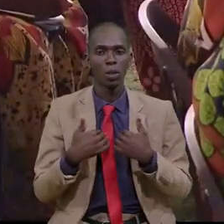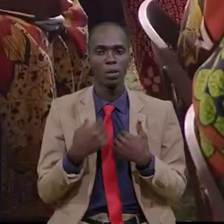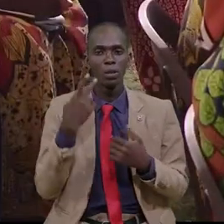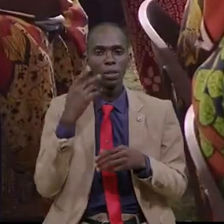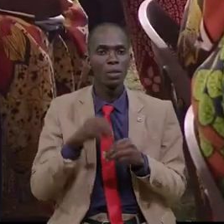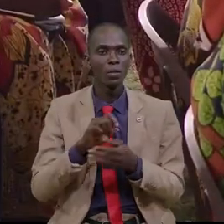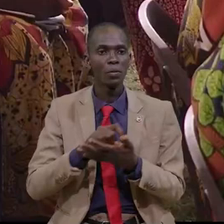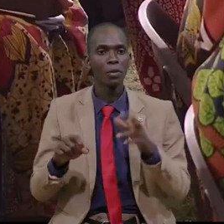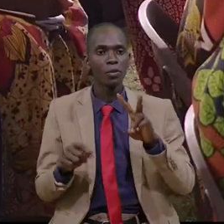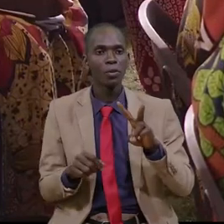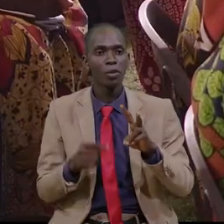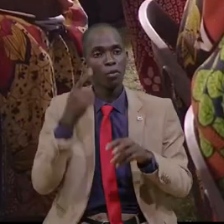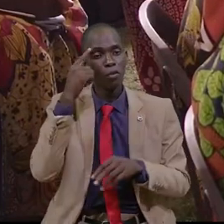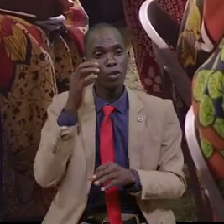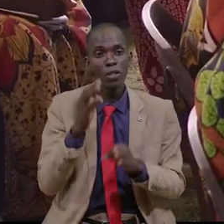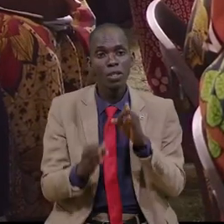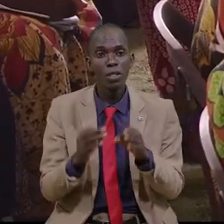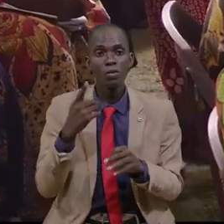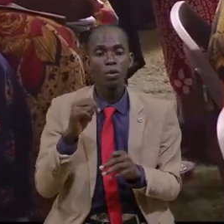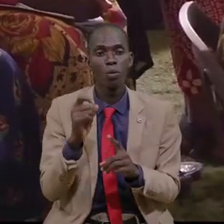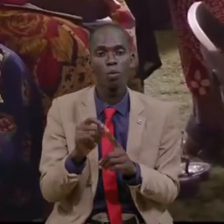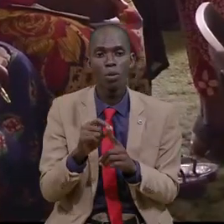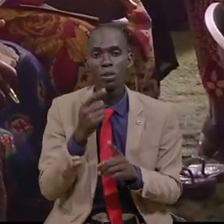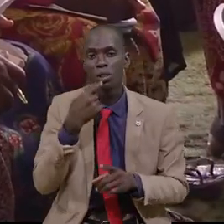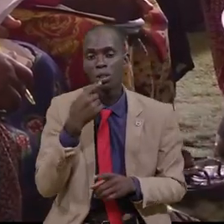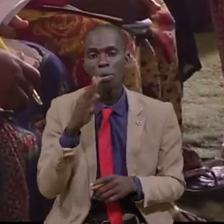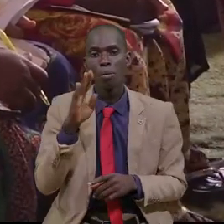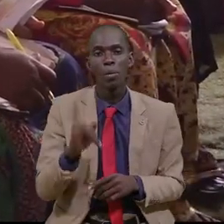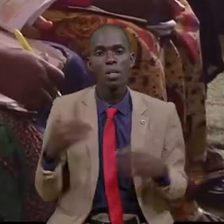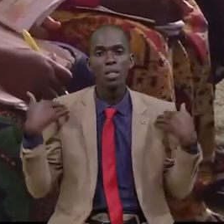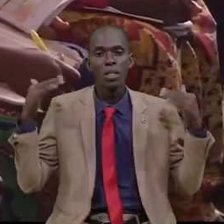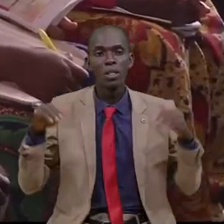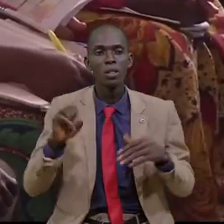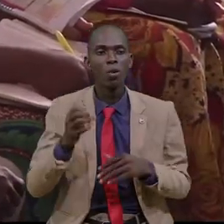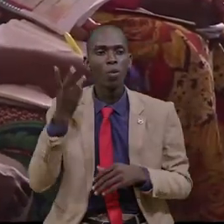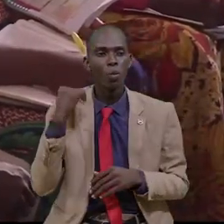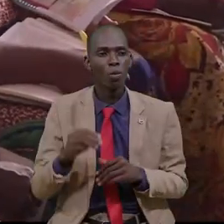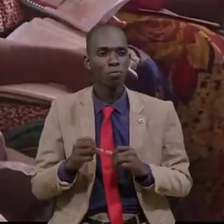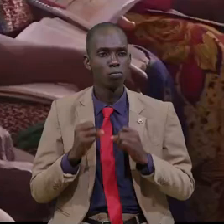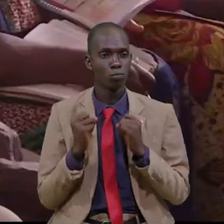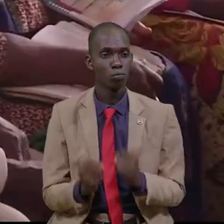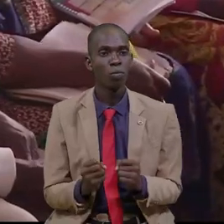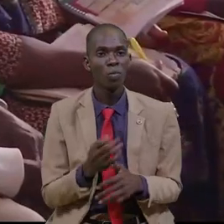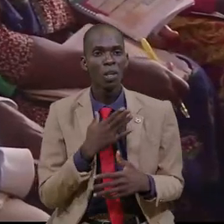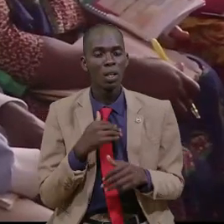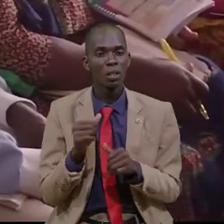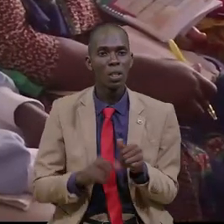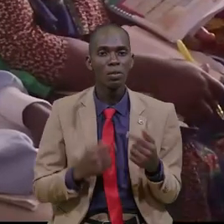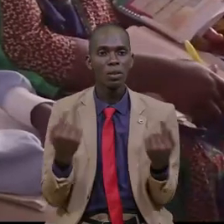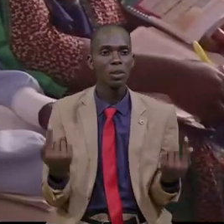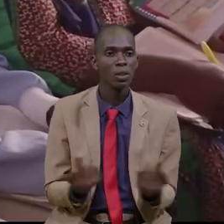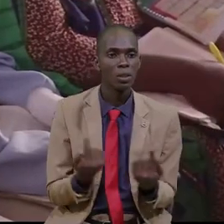2, for if the word spoken by angels was steadfast, and every transgression